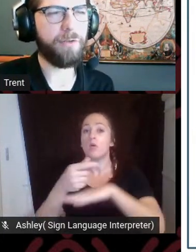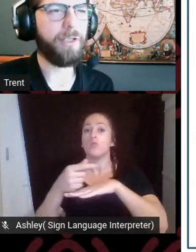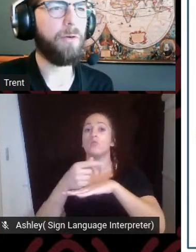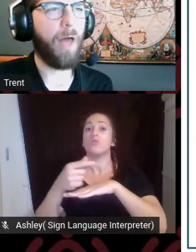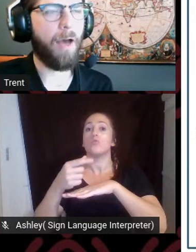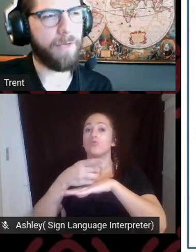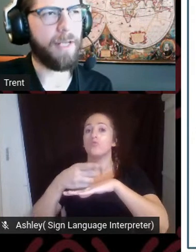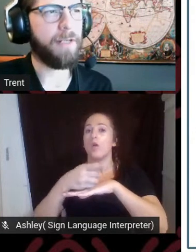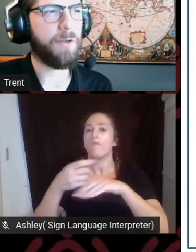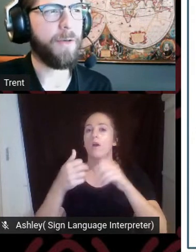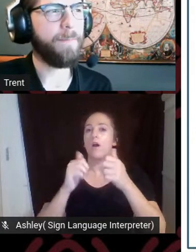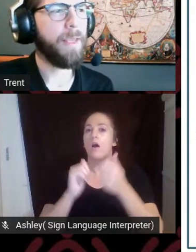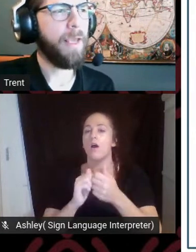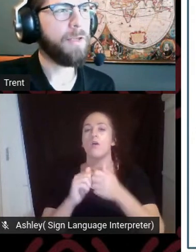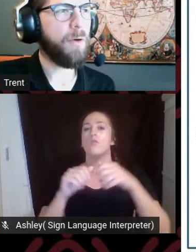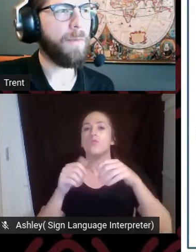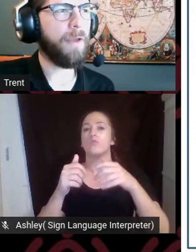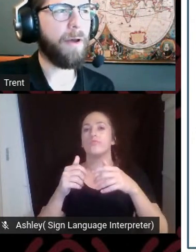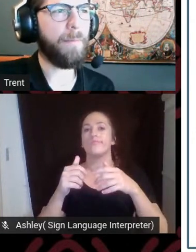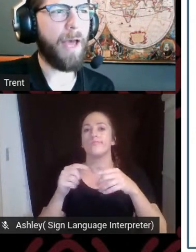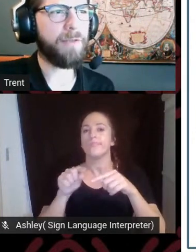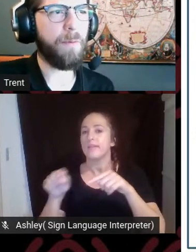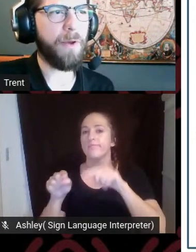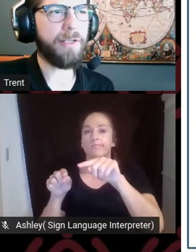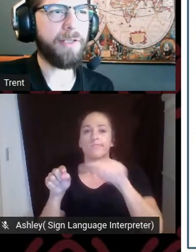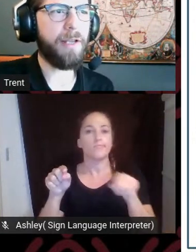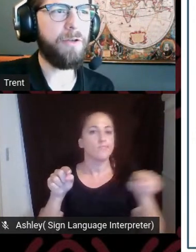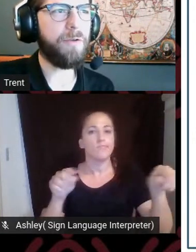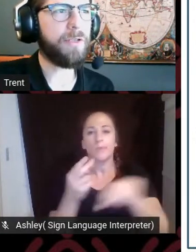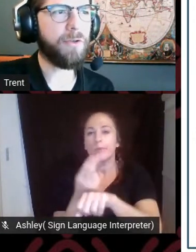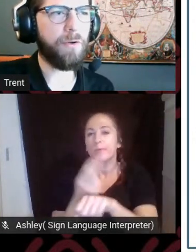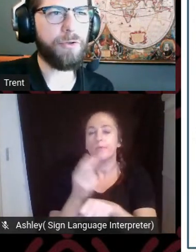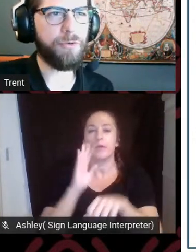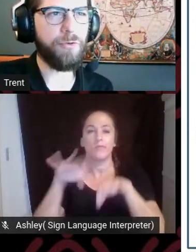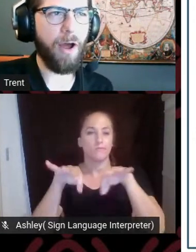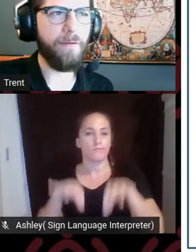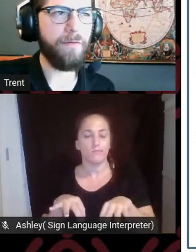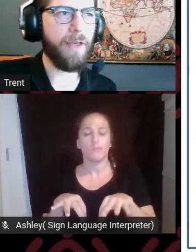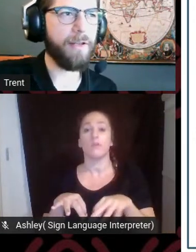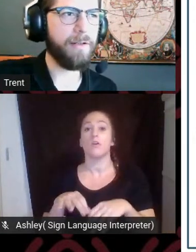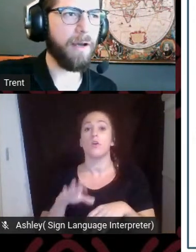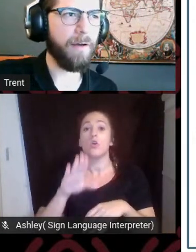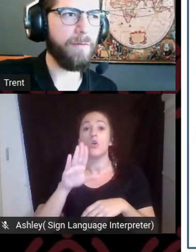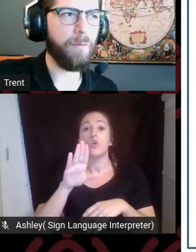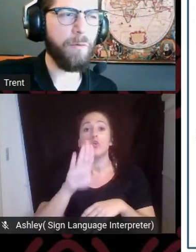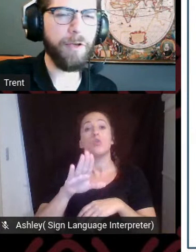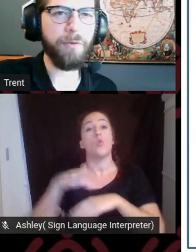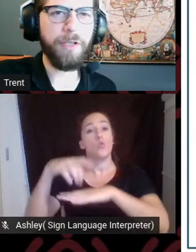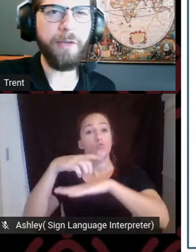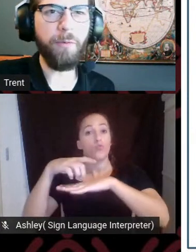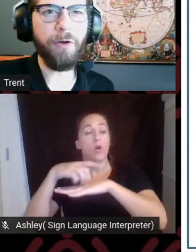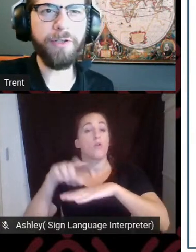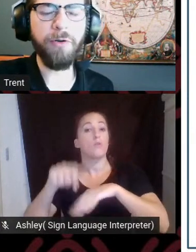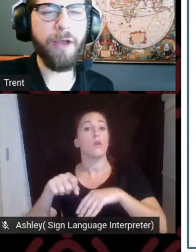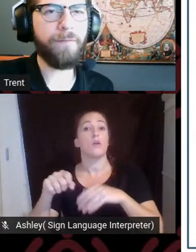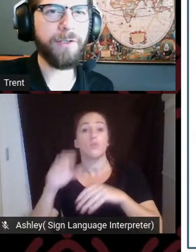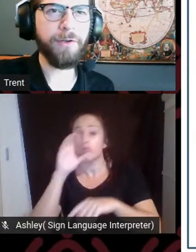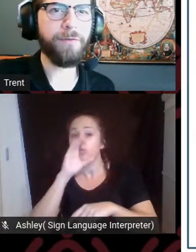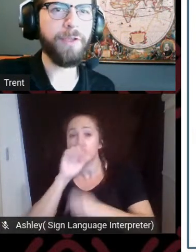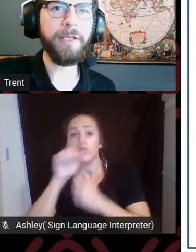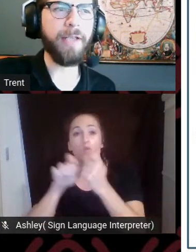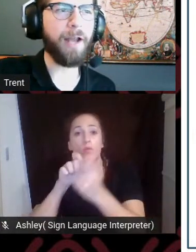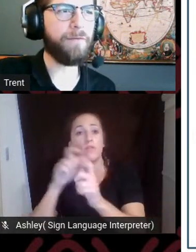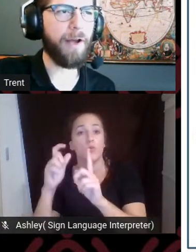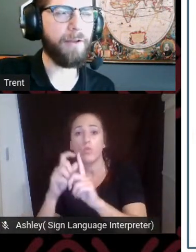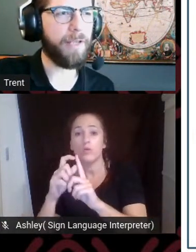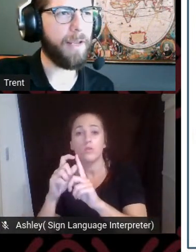we actually go live and get into it. So as Rebecca said, you can search your Drive and for keywords. You don't have to search